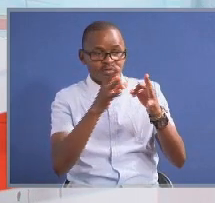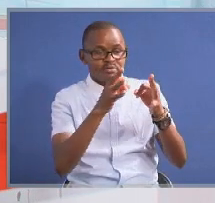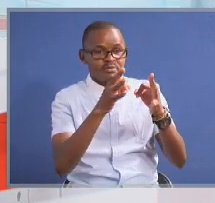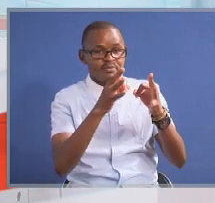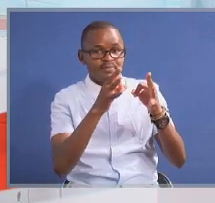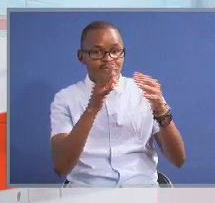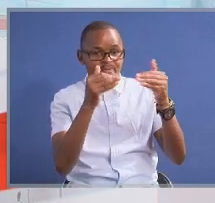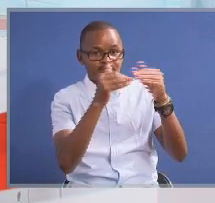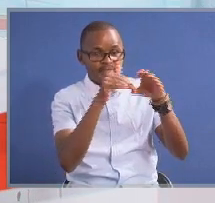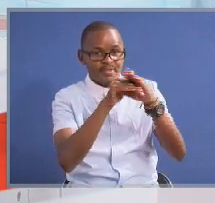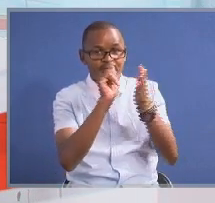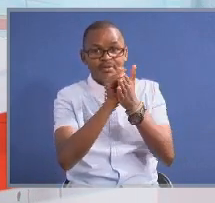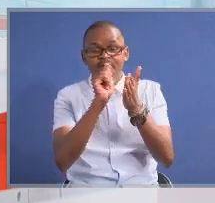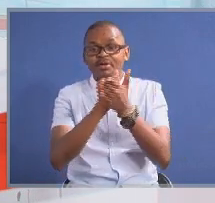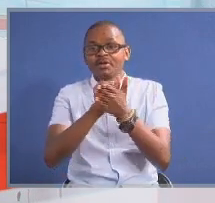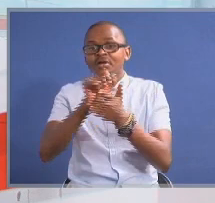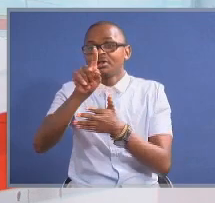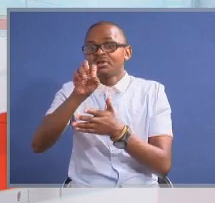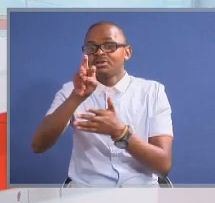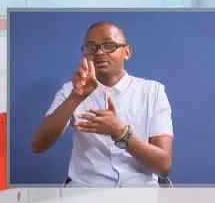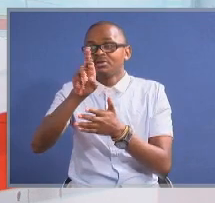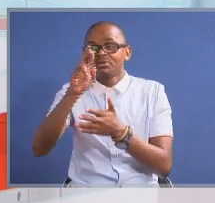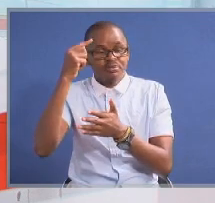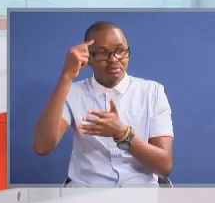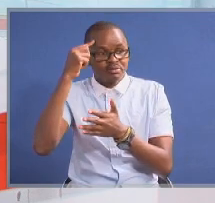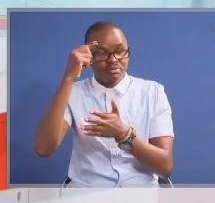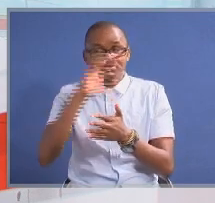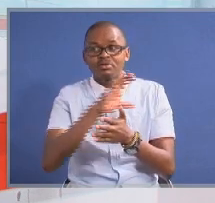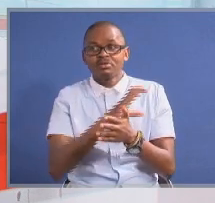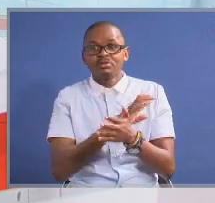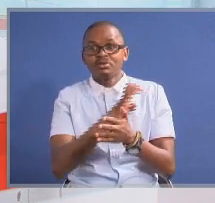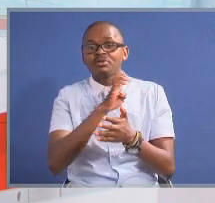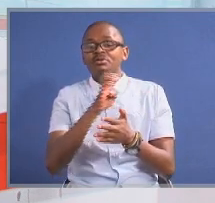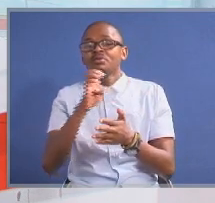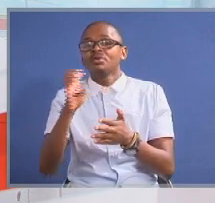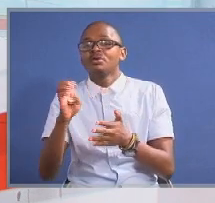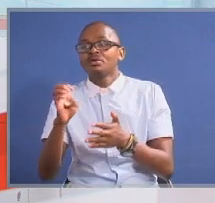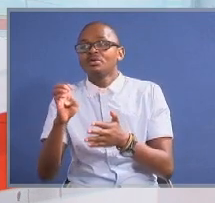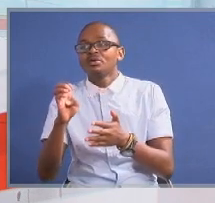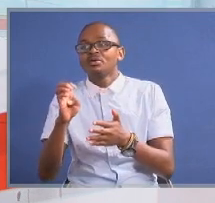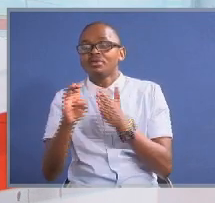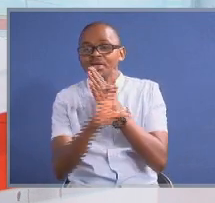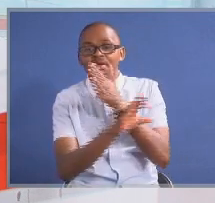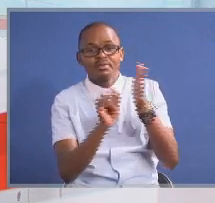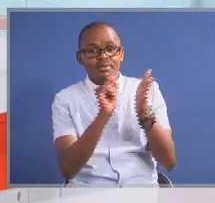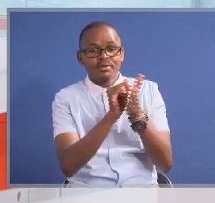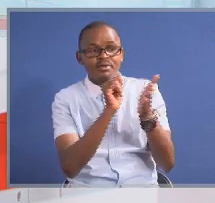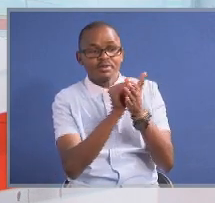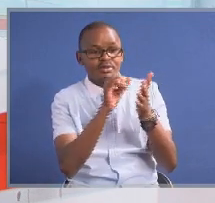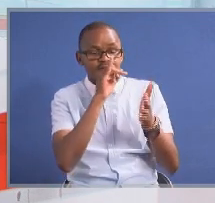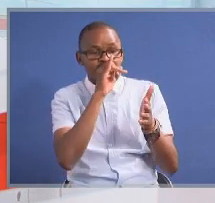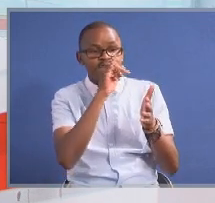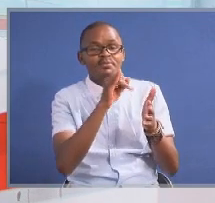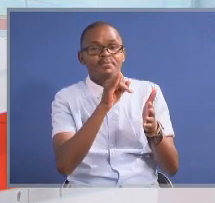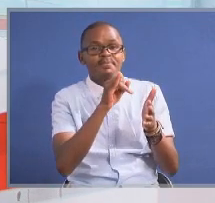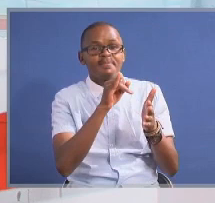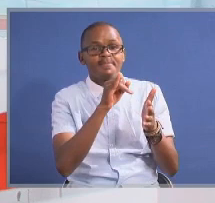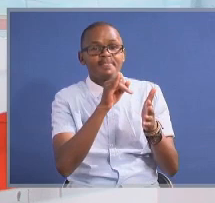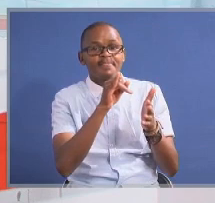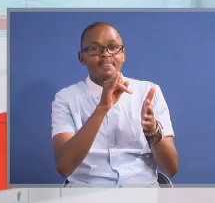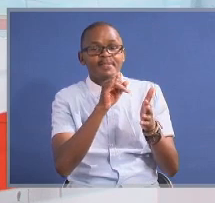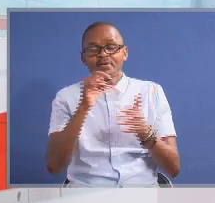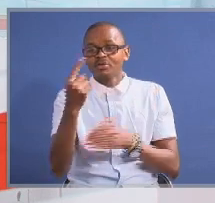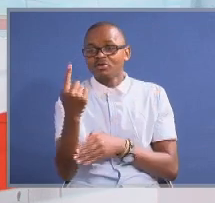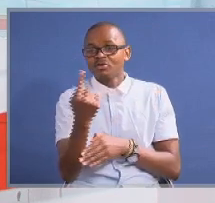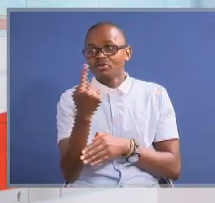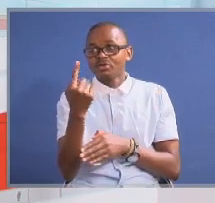the Democratic Republic of Timor-Leste, or known as East Timor. The country is located